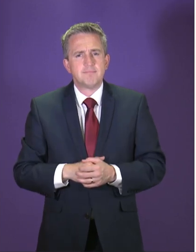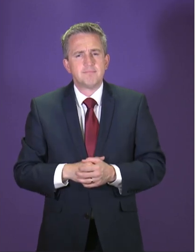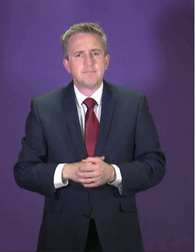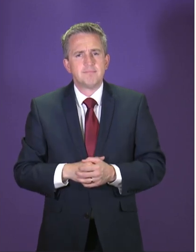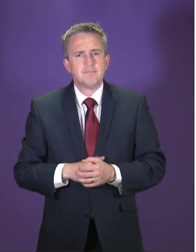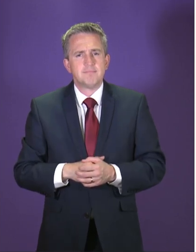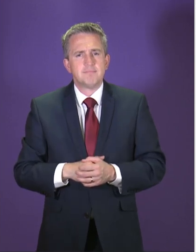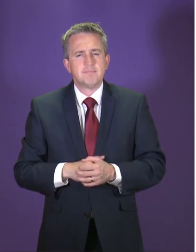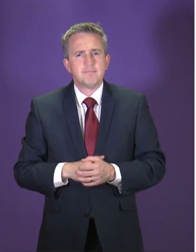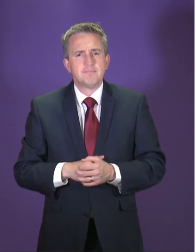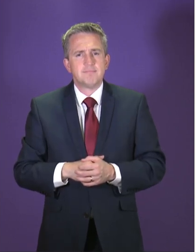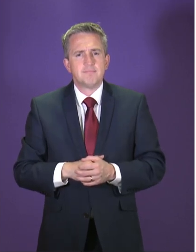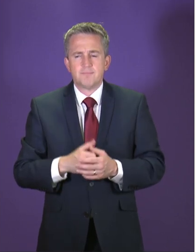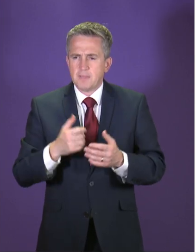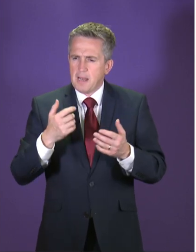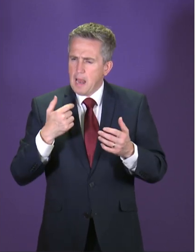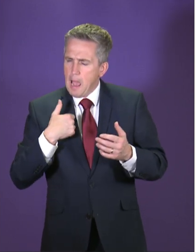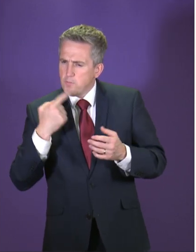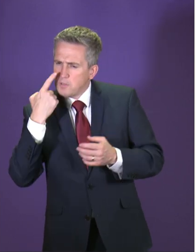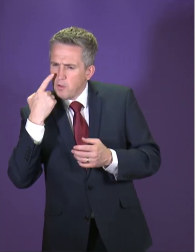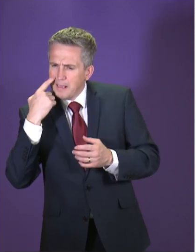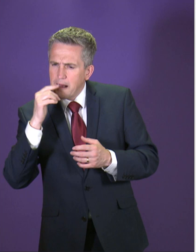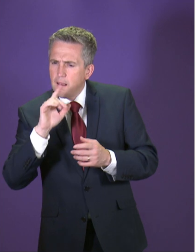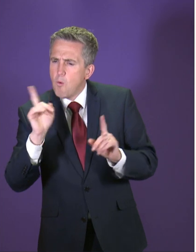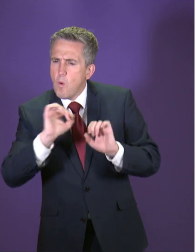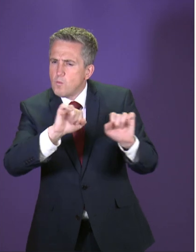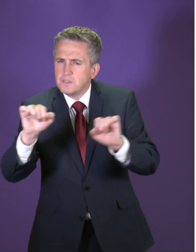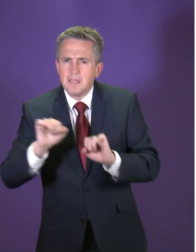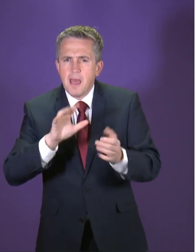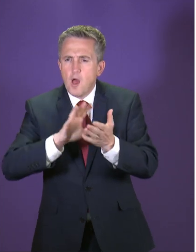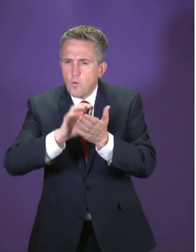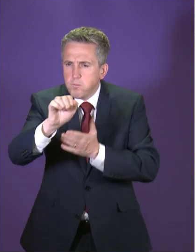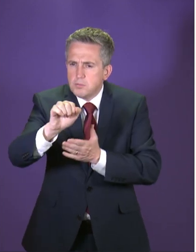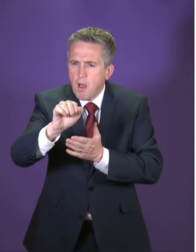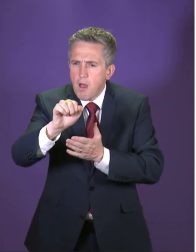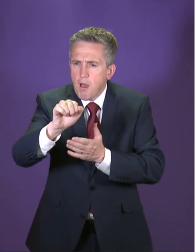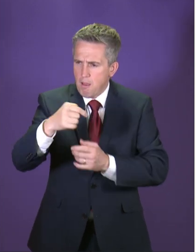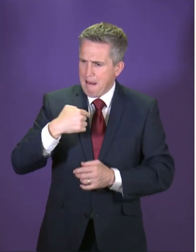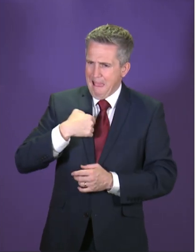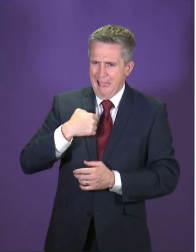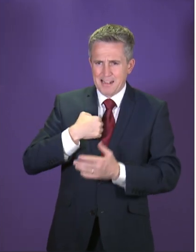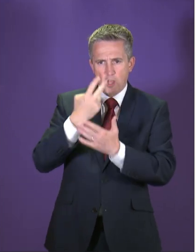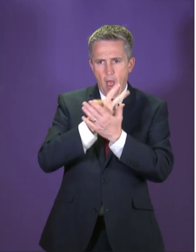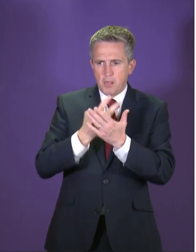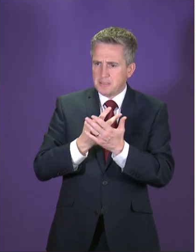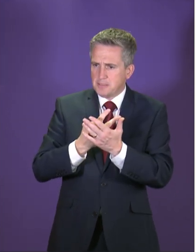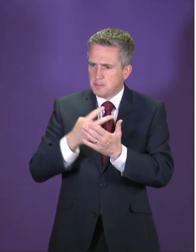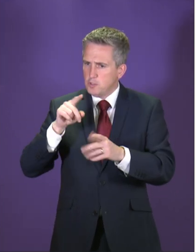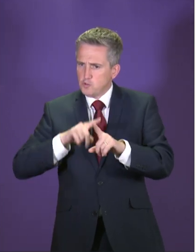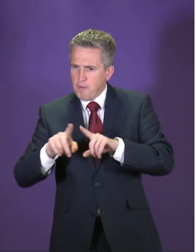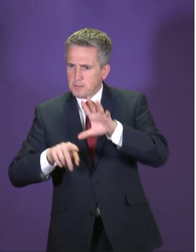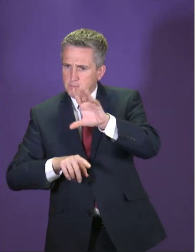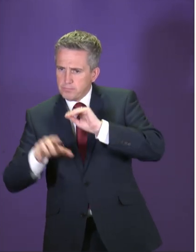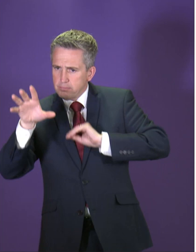and improving with culture together with the artist, you can have what